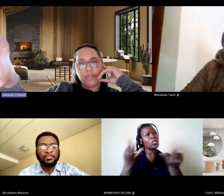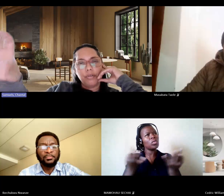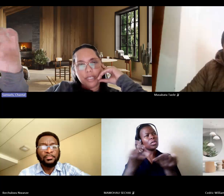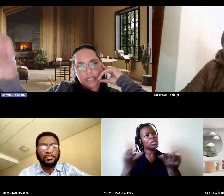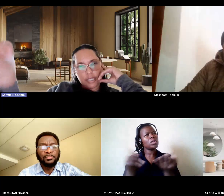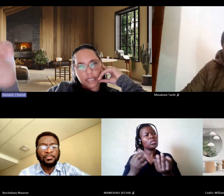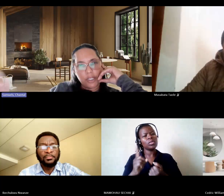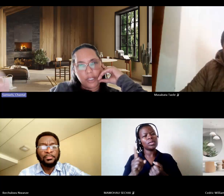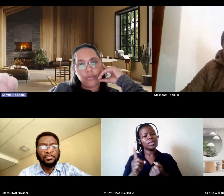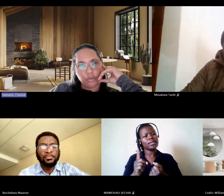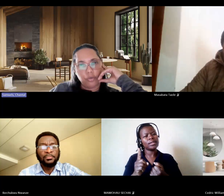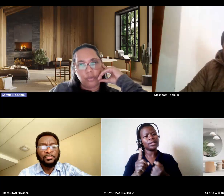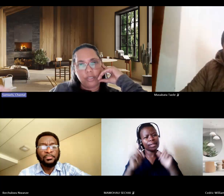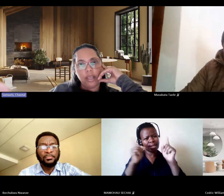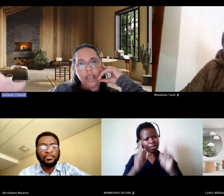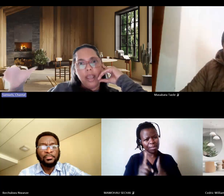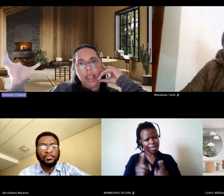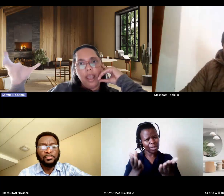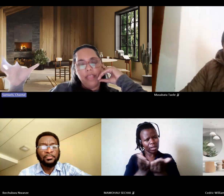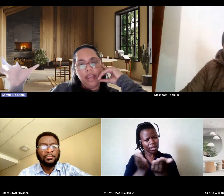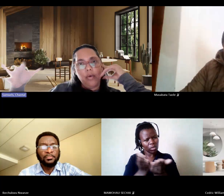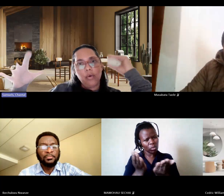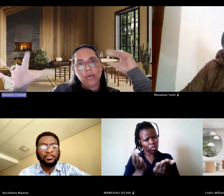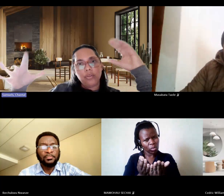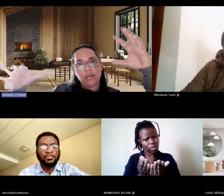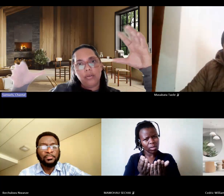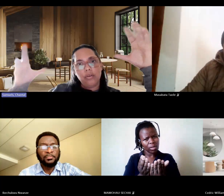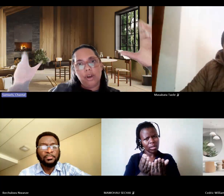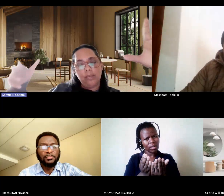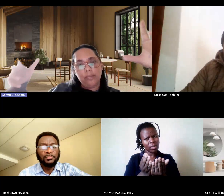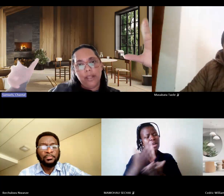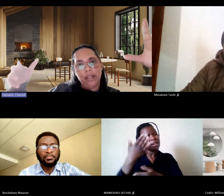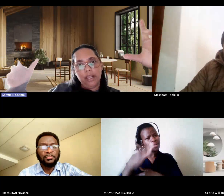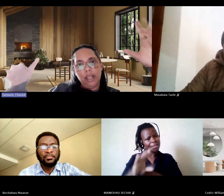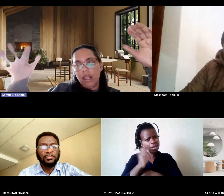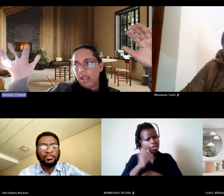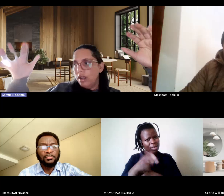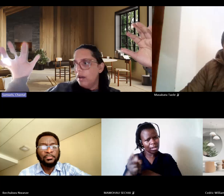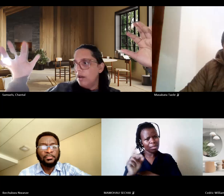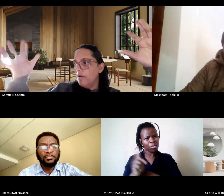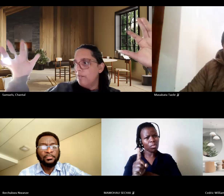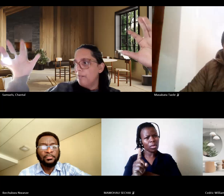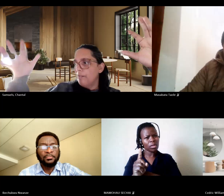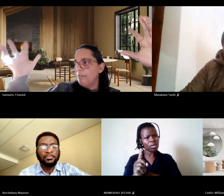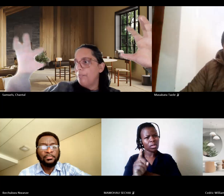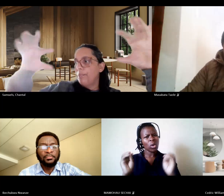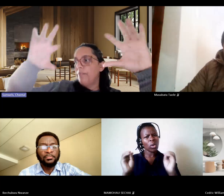being moved to special schools, Yeah. and then also not being